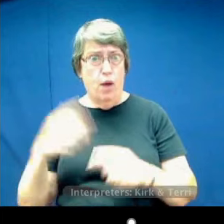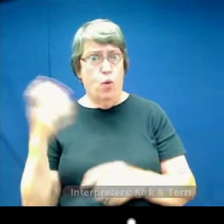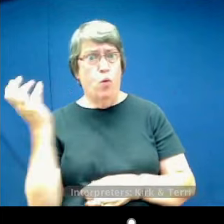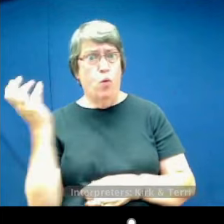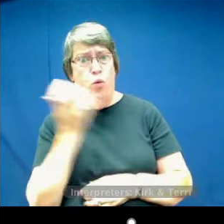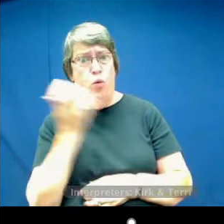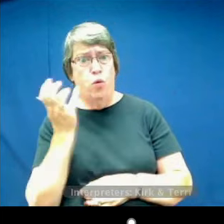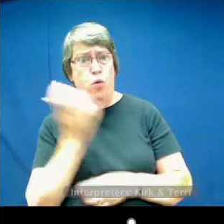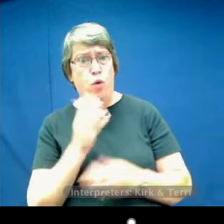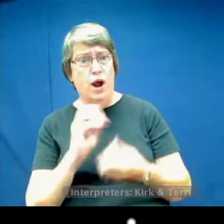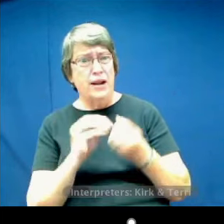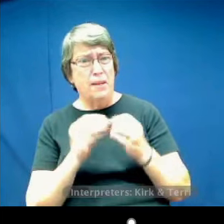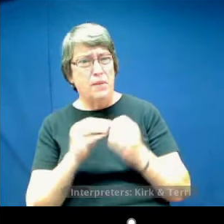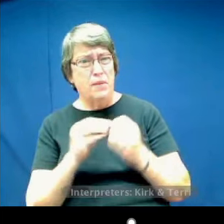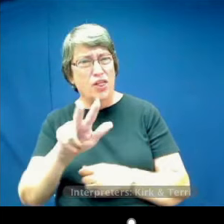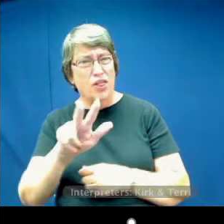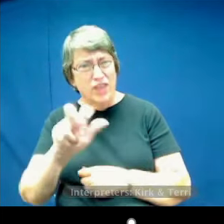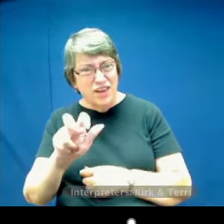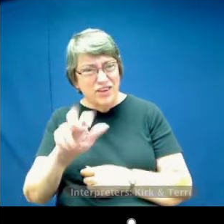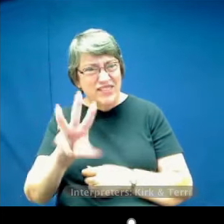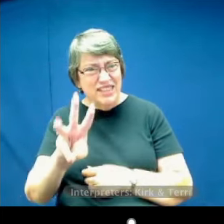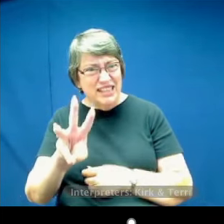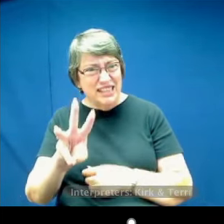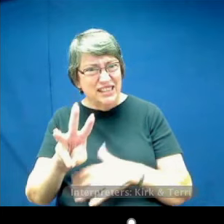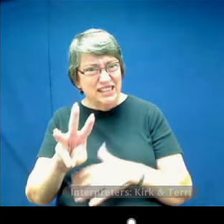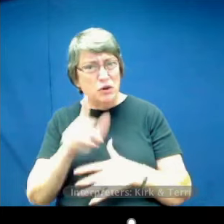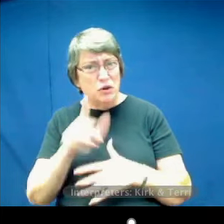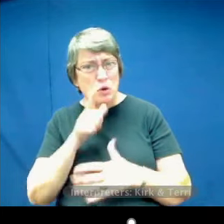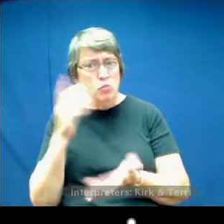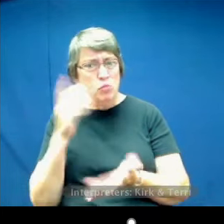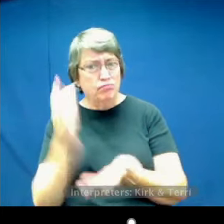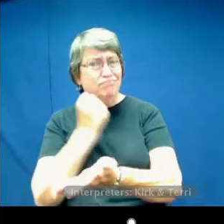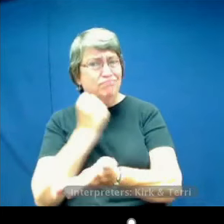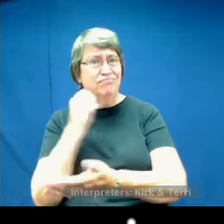taking advantage of this resource.